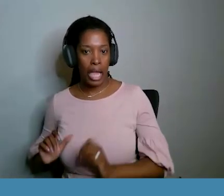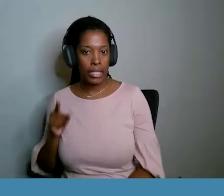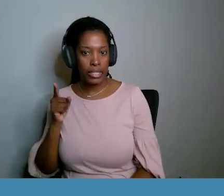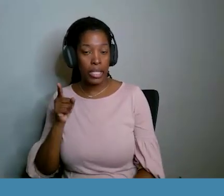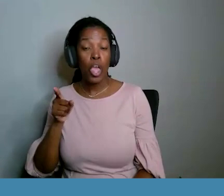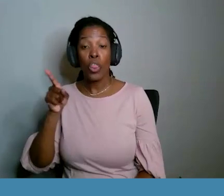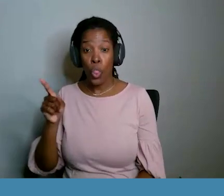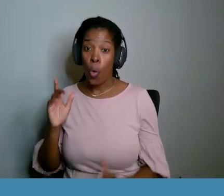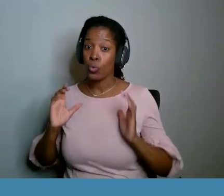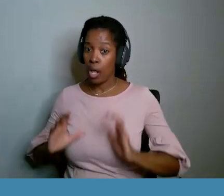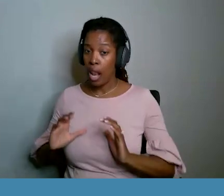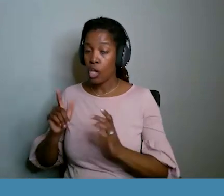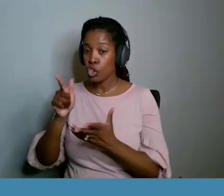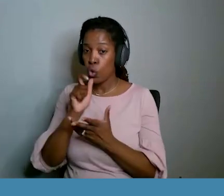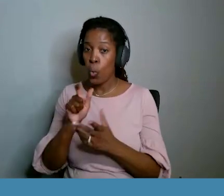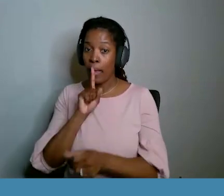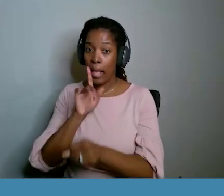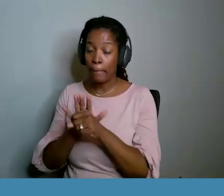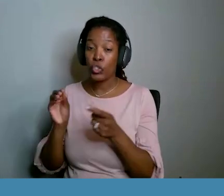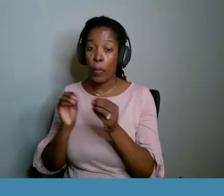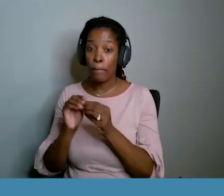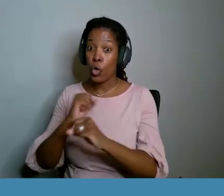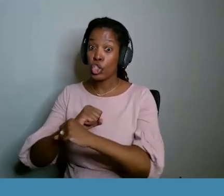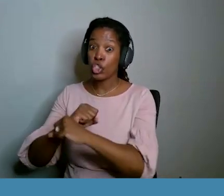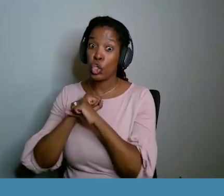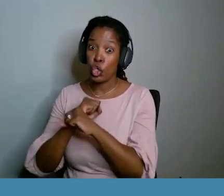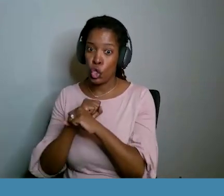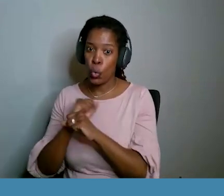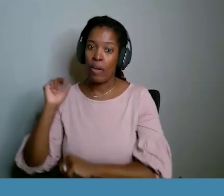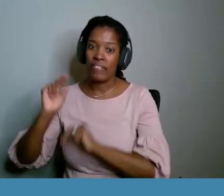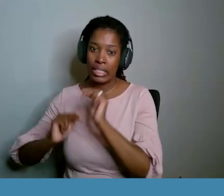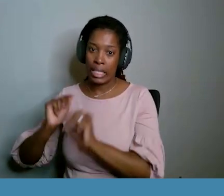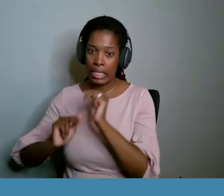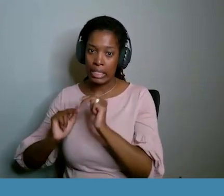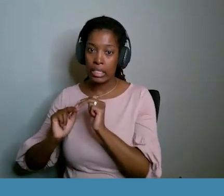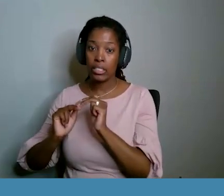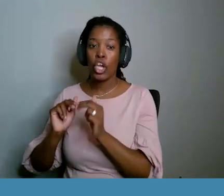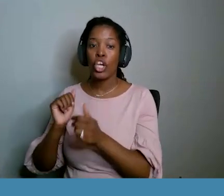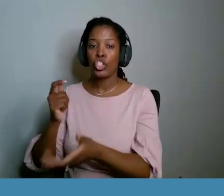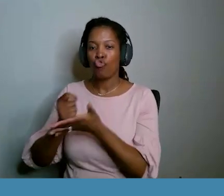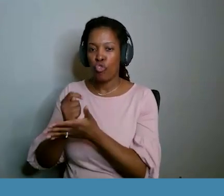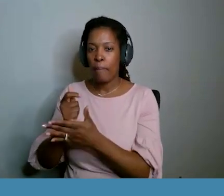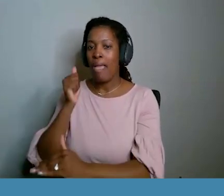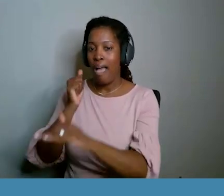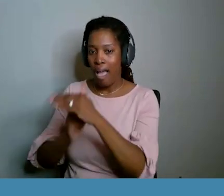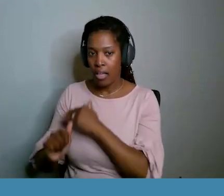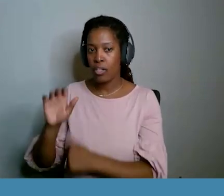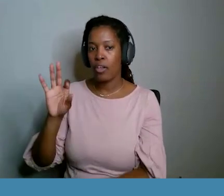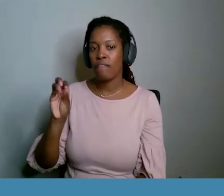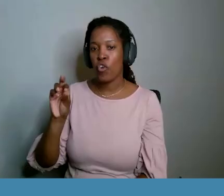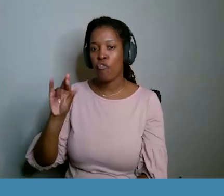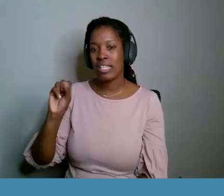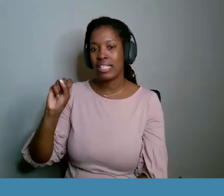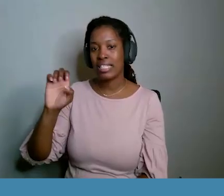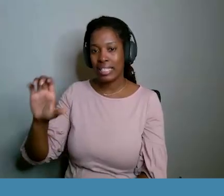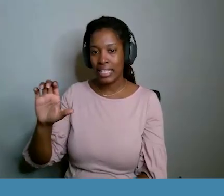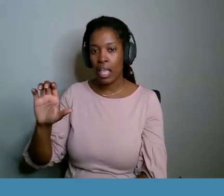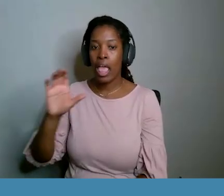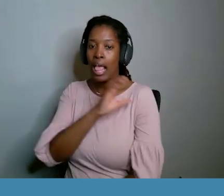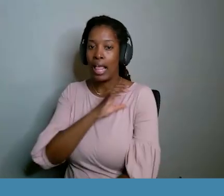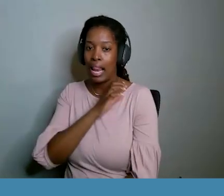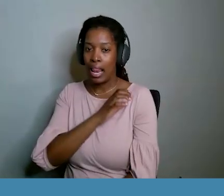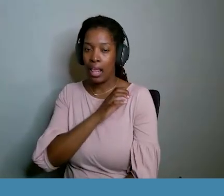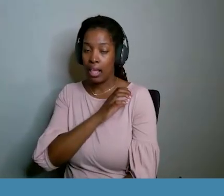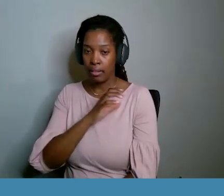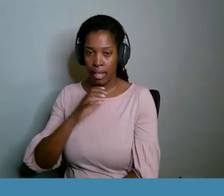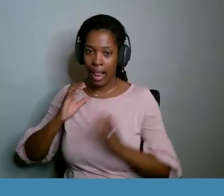secure facilities to receive treatment under the Forensic Client Services Act. And this falls under Chapter